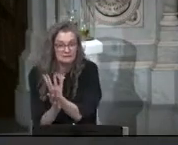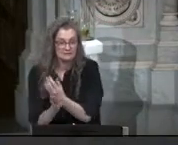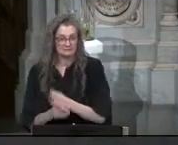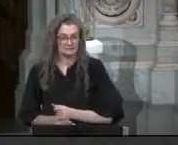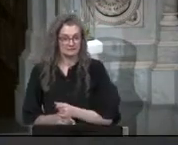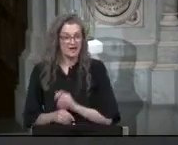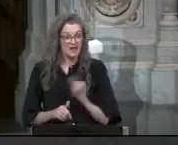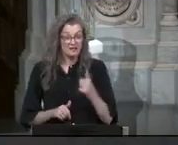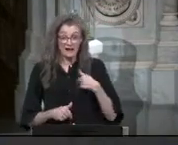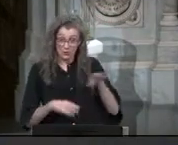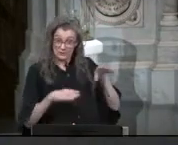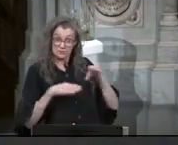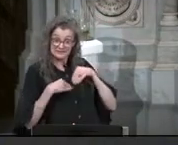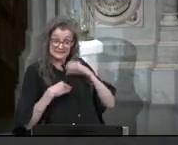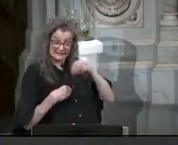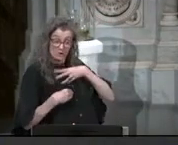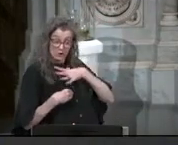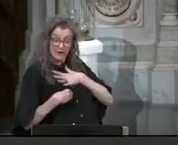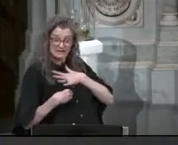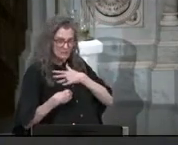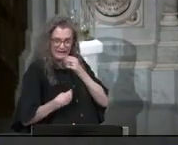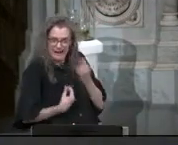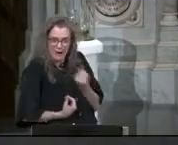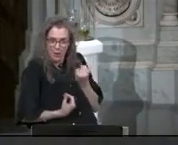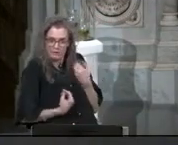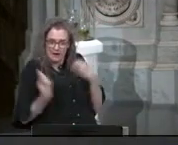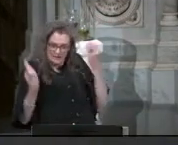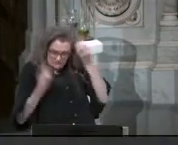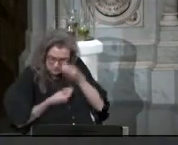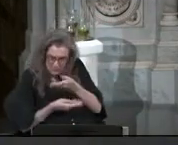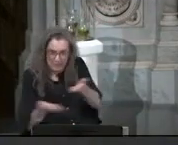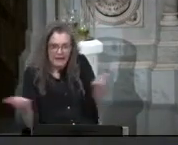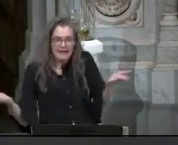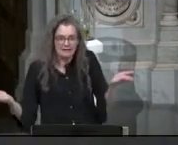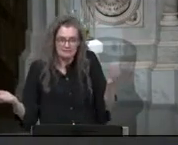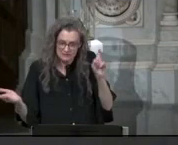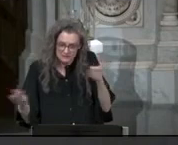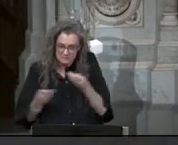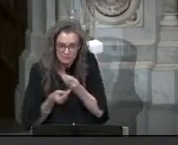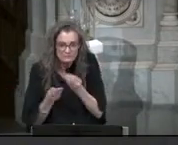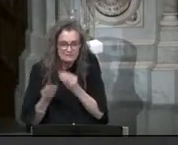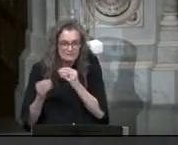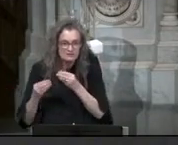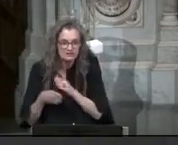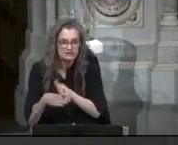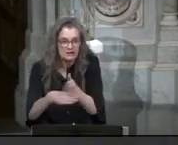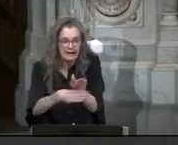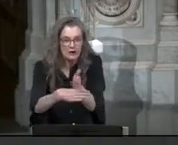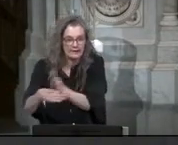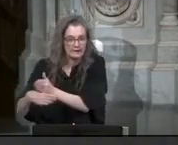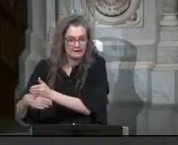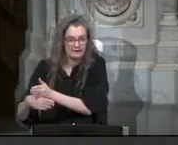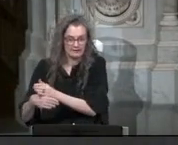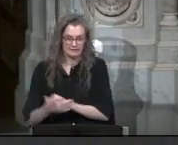Just as we receive God's grace from a soul, it's a seed to be spread. It's profitable.